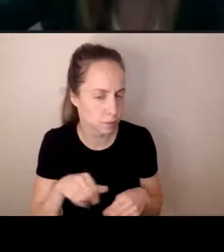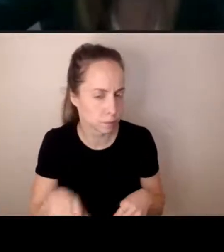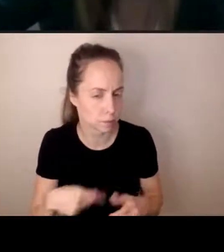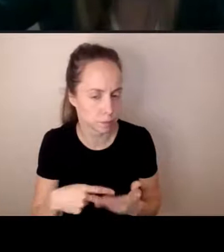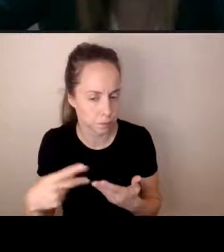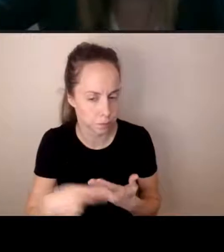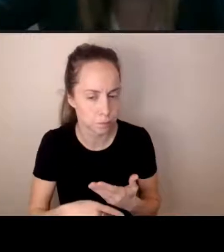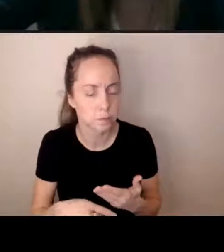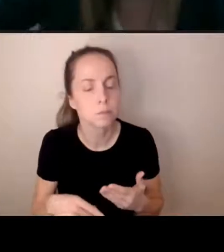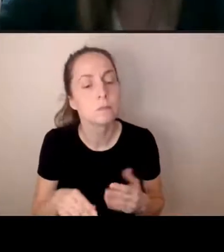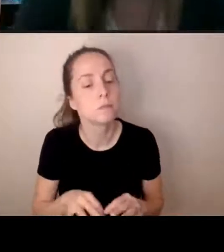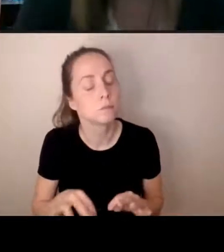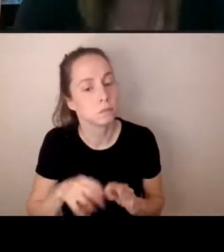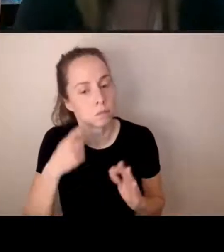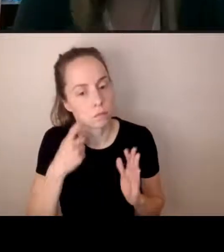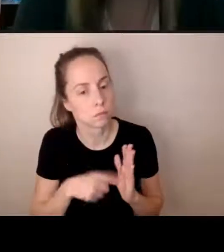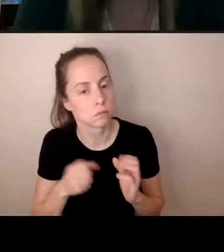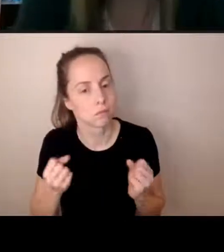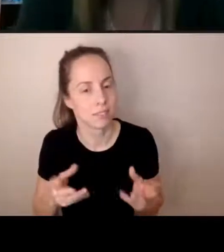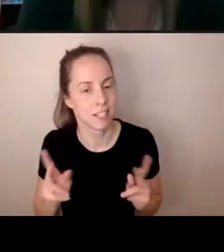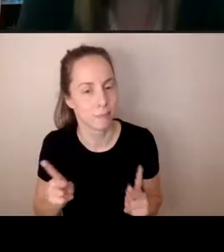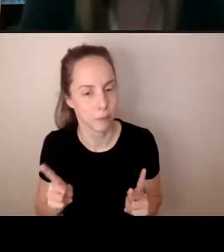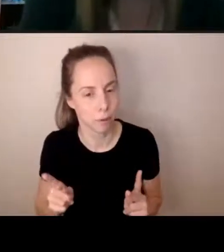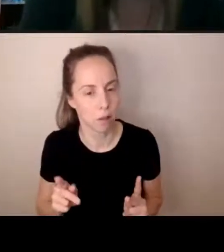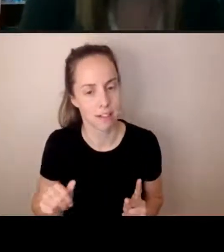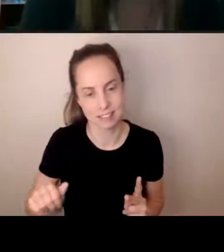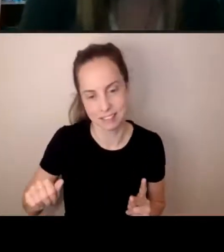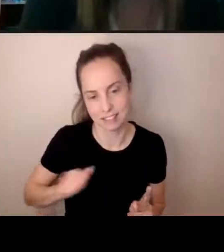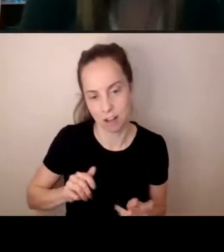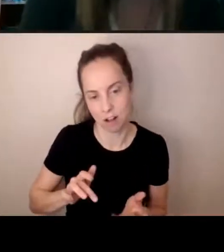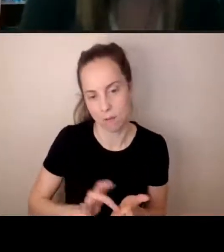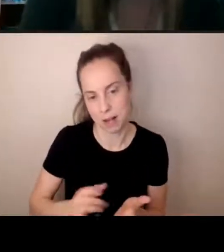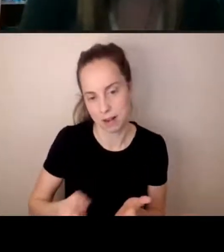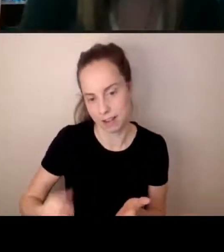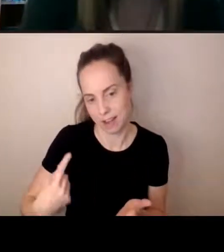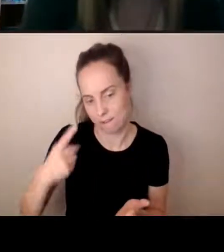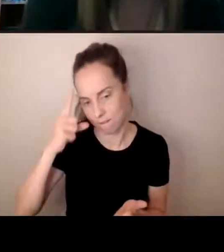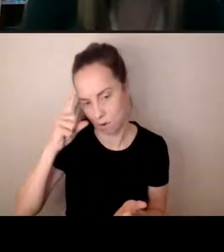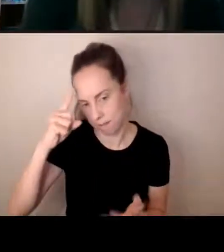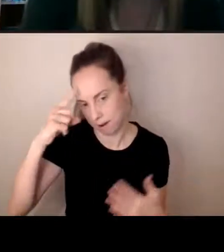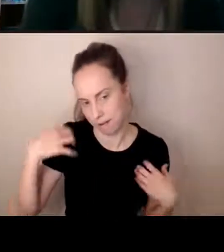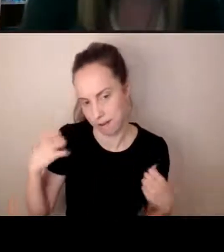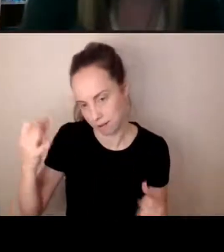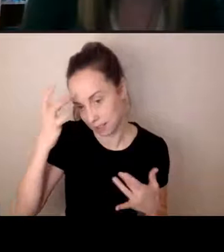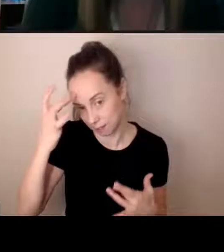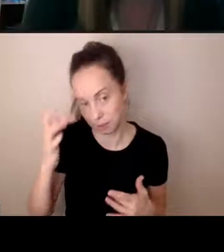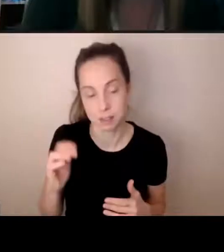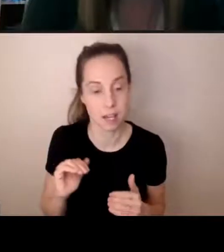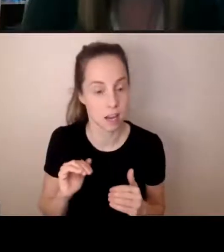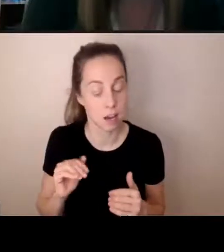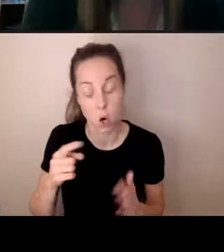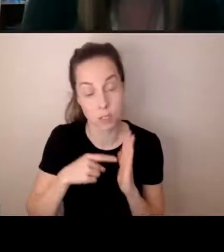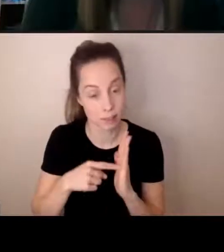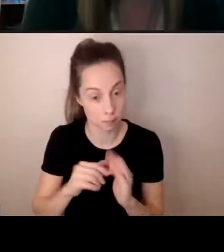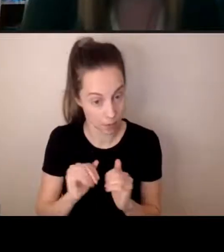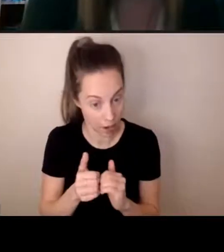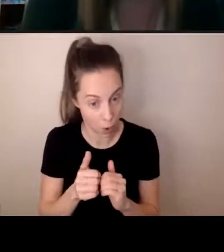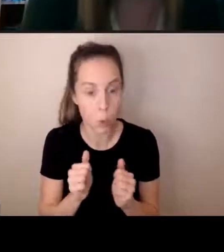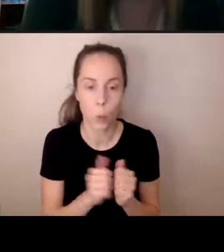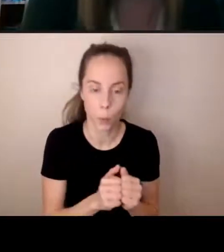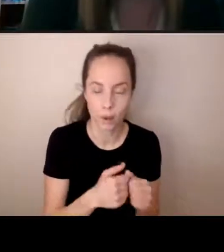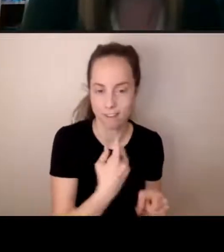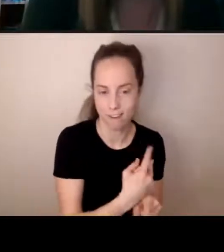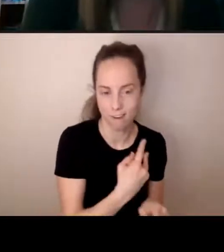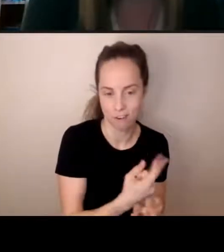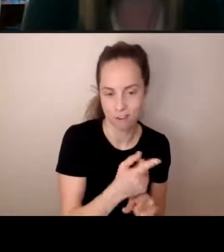recognize that a lot of people self-medicate for mental health symptoms with alcohol and drugs.